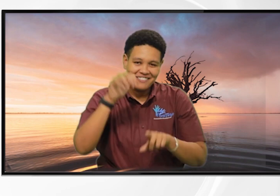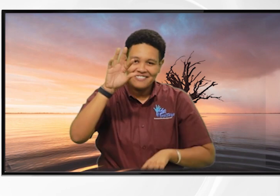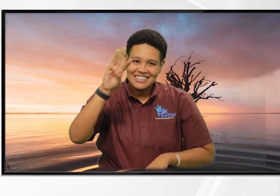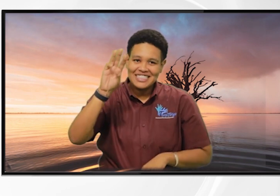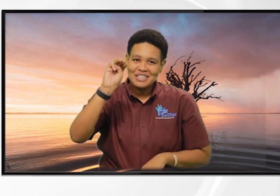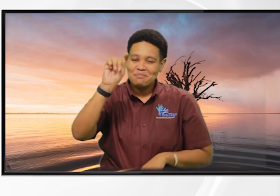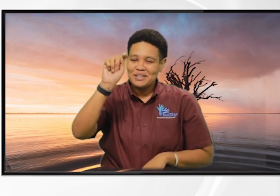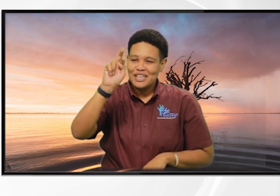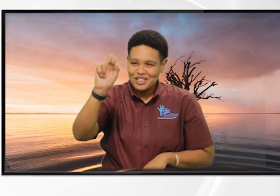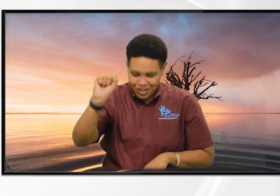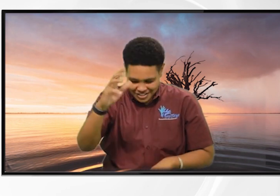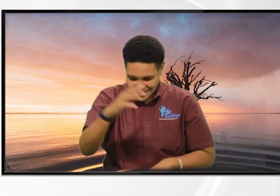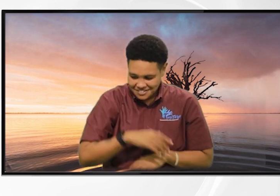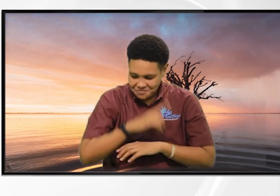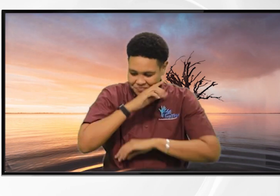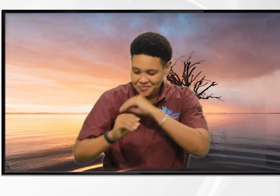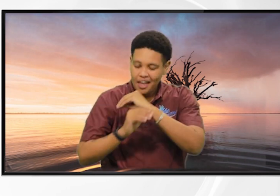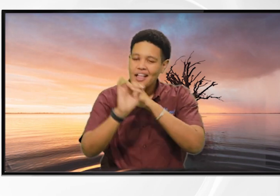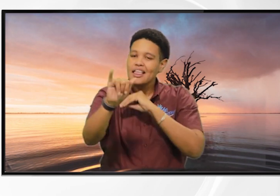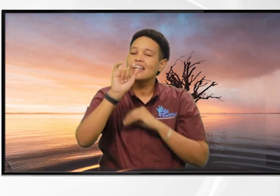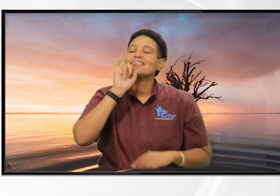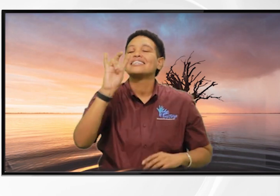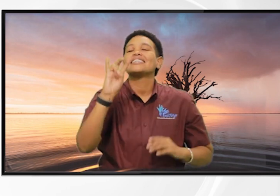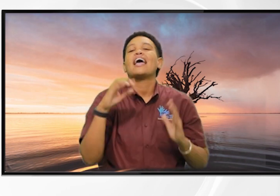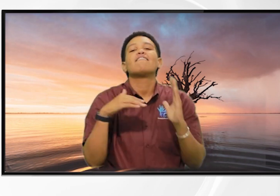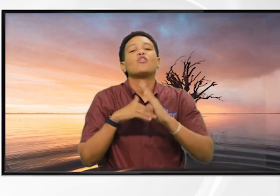2,256 meters. That is